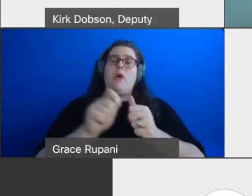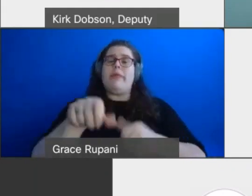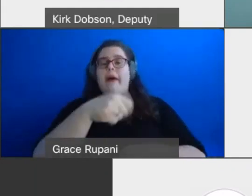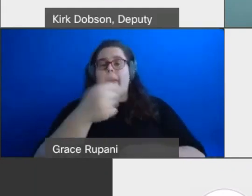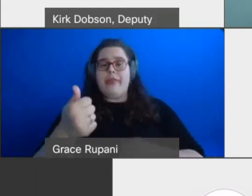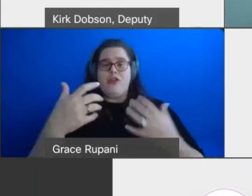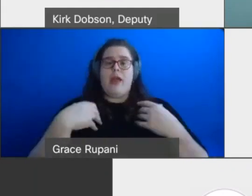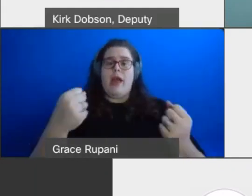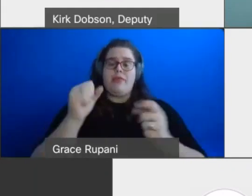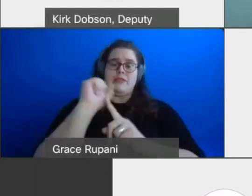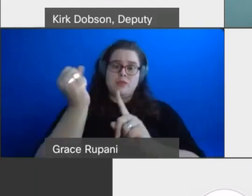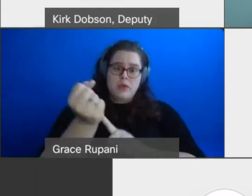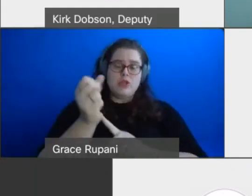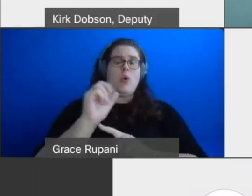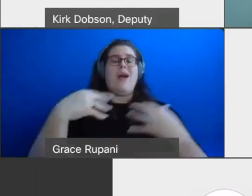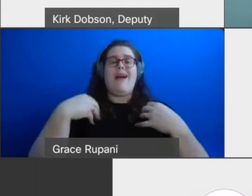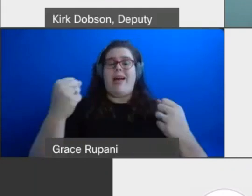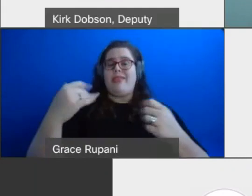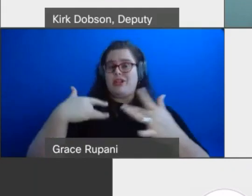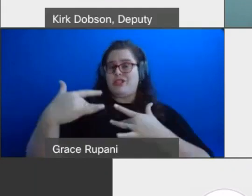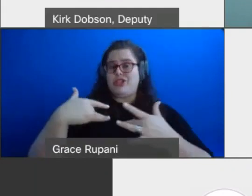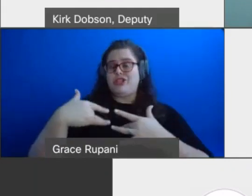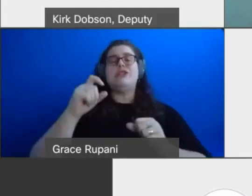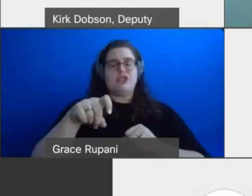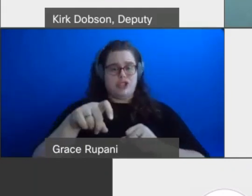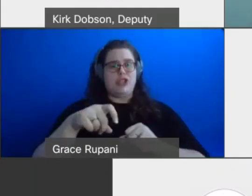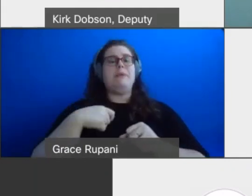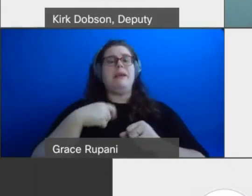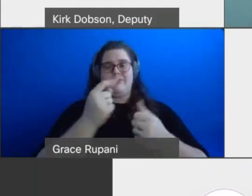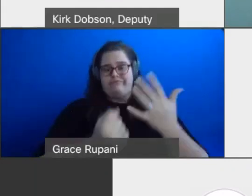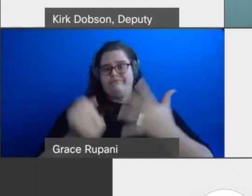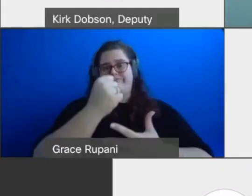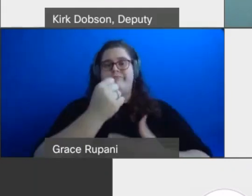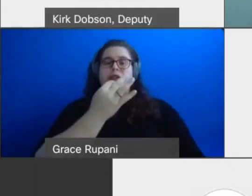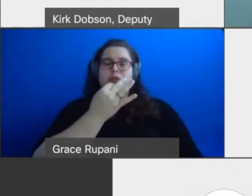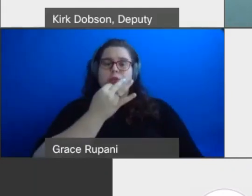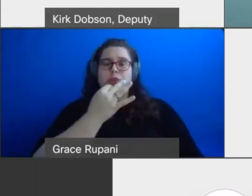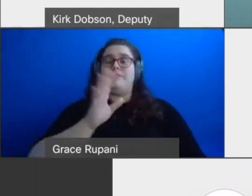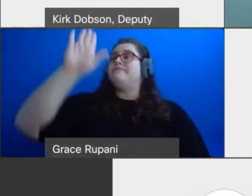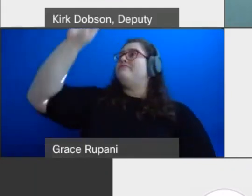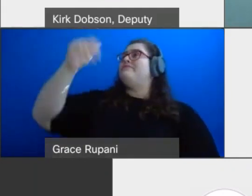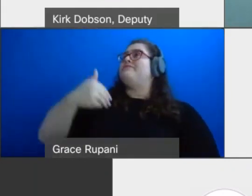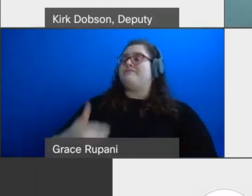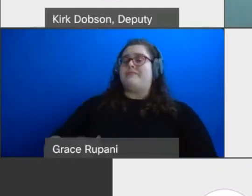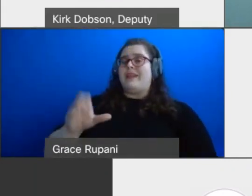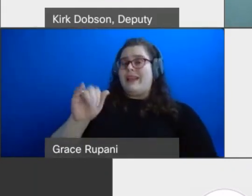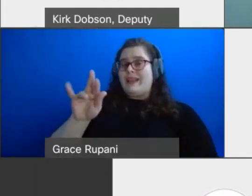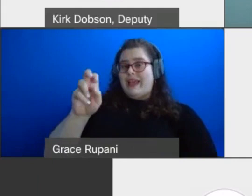soon. But Yeah, I think Director Reese. Hi, it's Karen Stringfield. I think